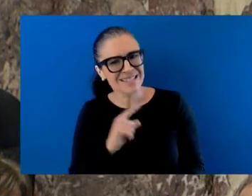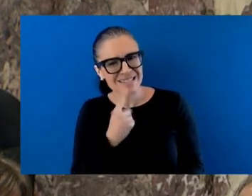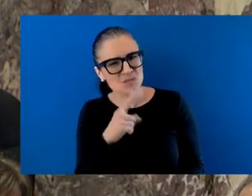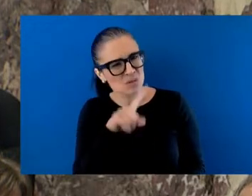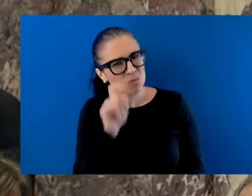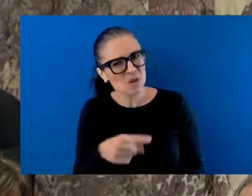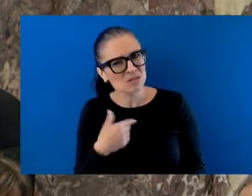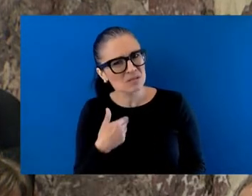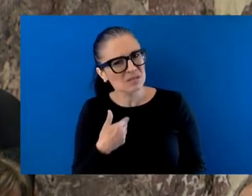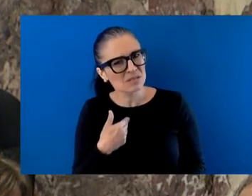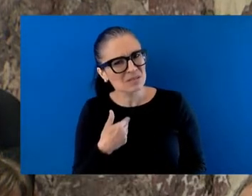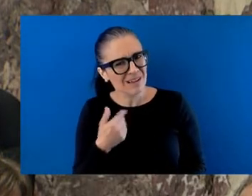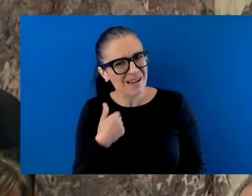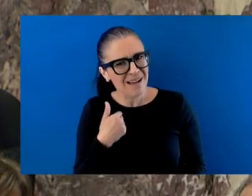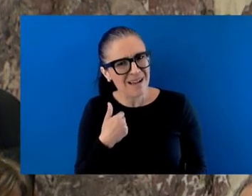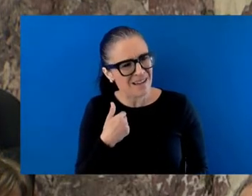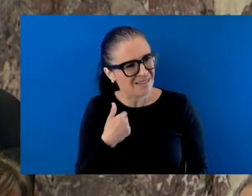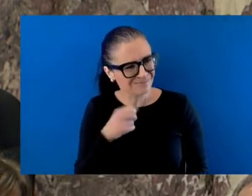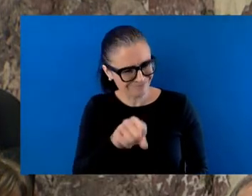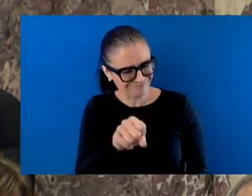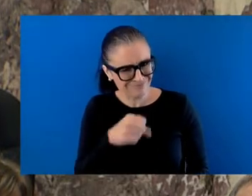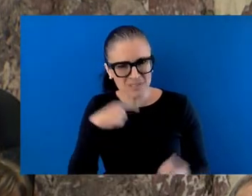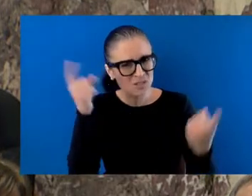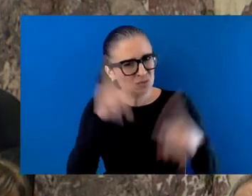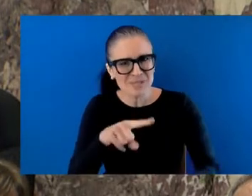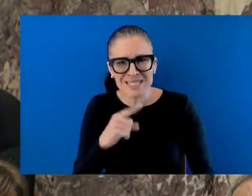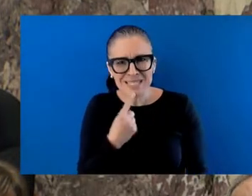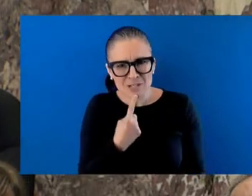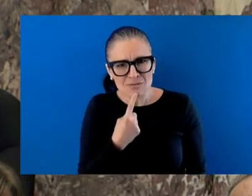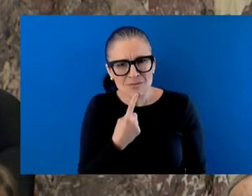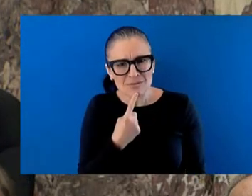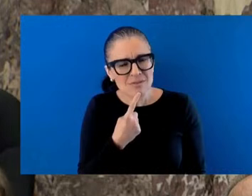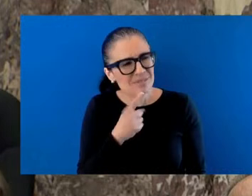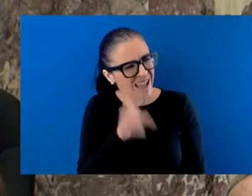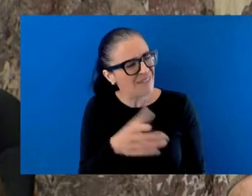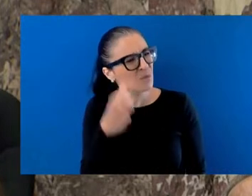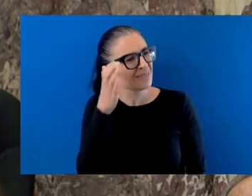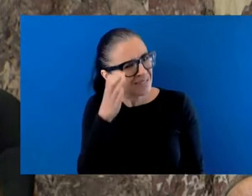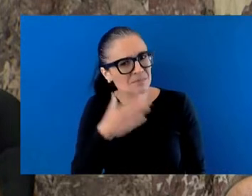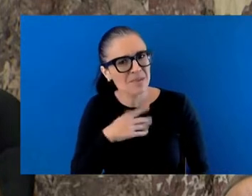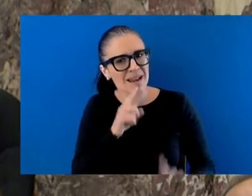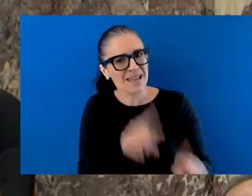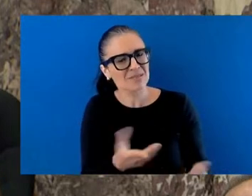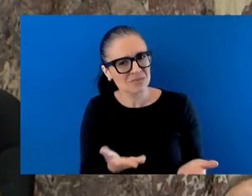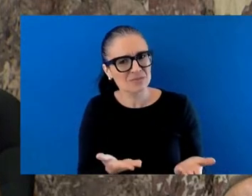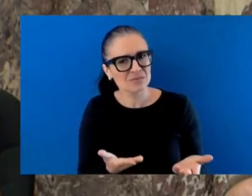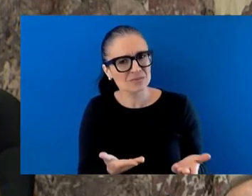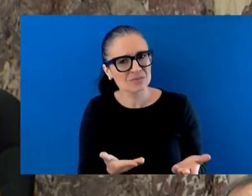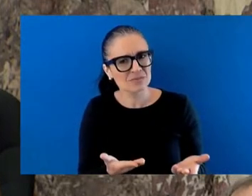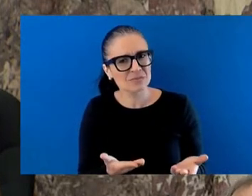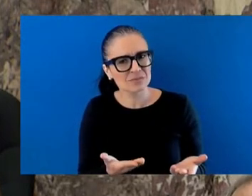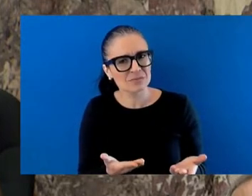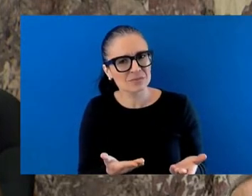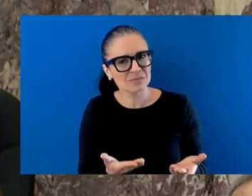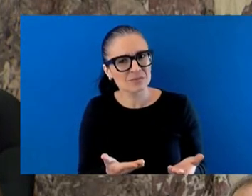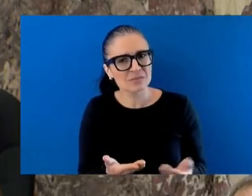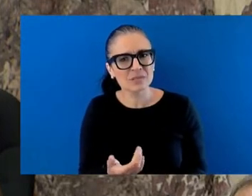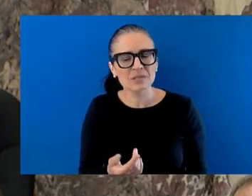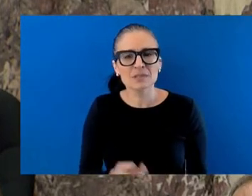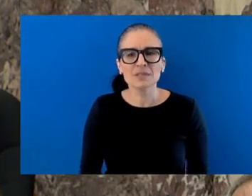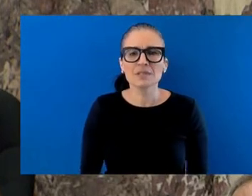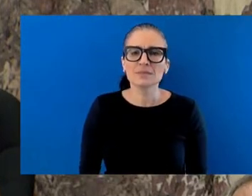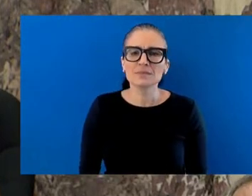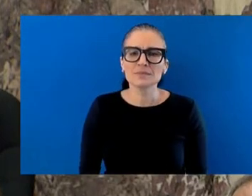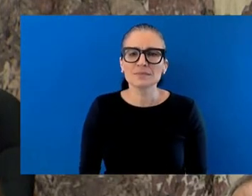listen to the answer. The answer is straightforward. It is absolutely not allowed, Honourable Speaker. We have